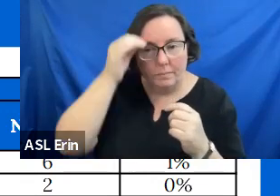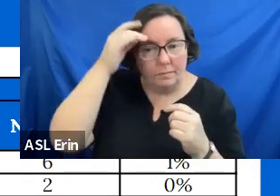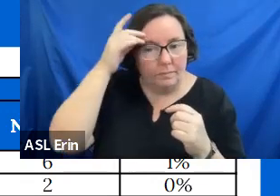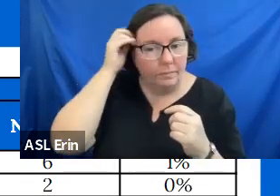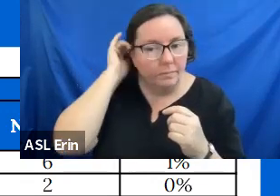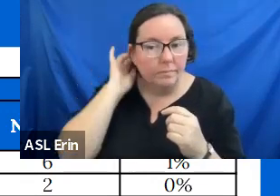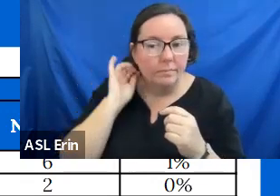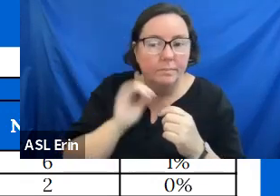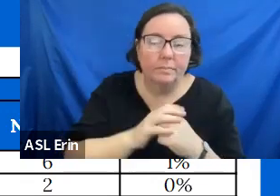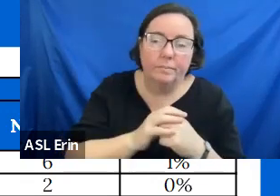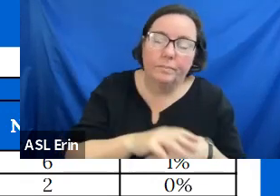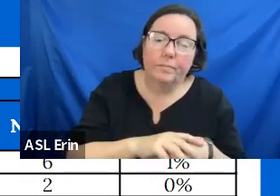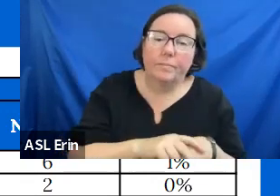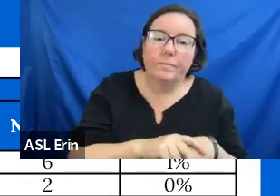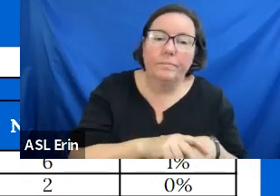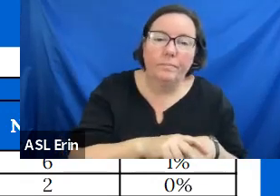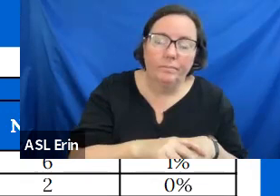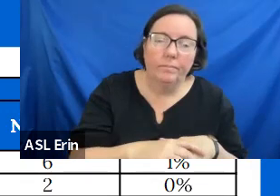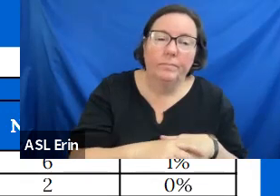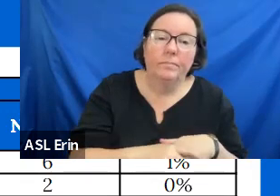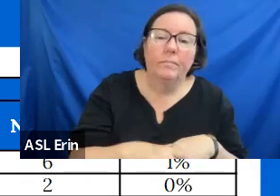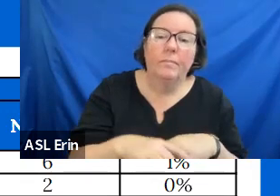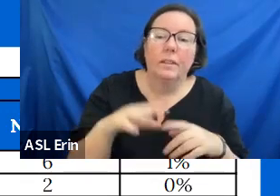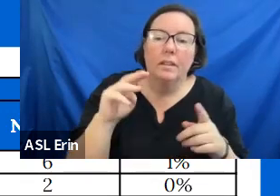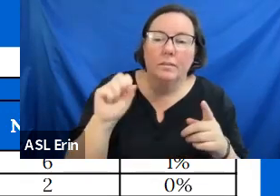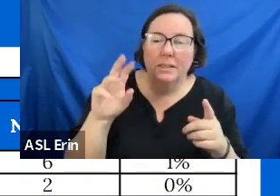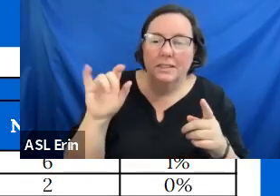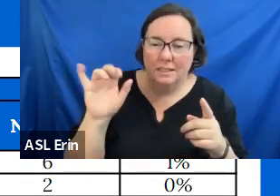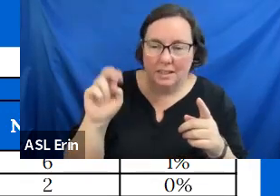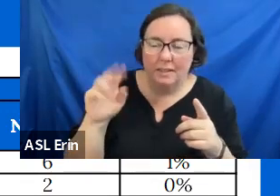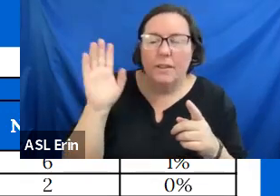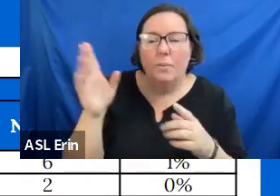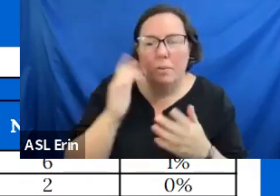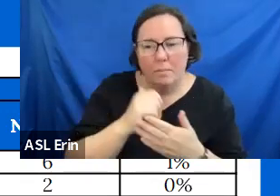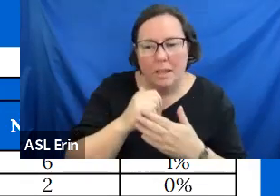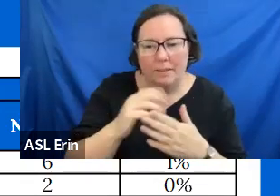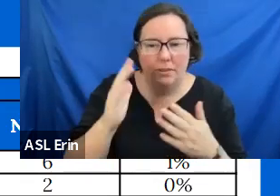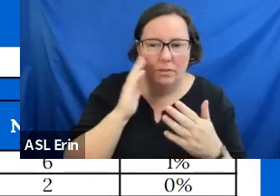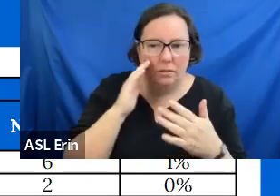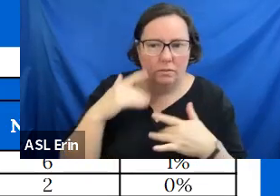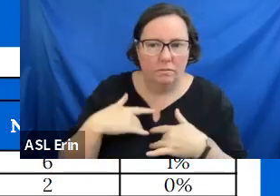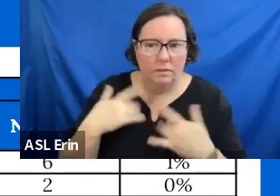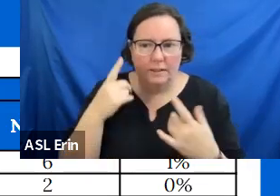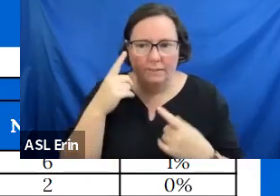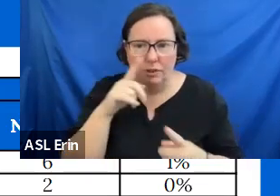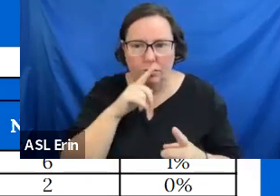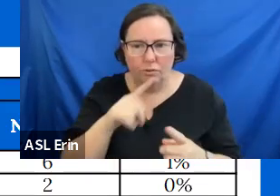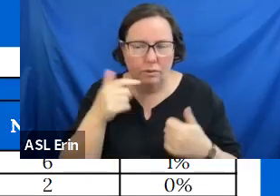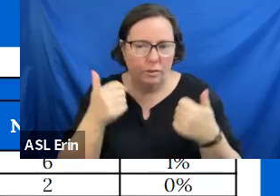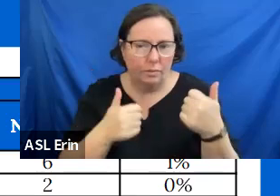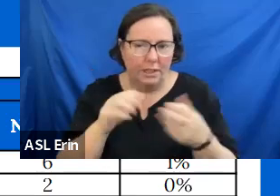Okay, so it would be helpful if to know for certain what the